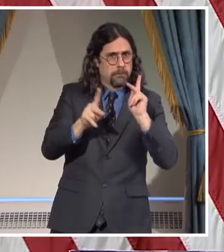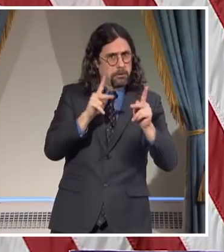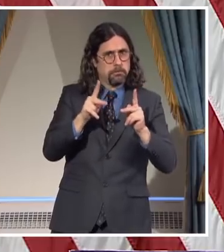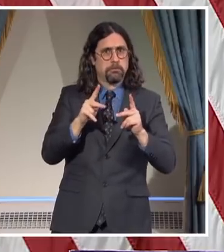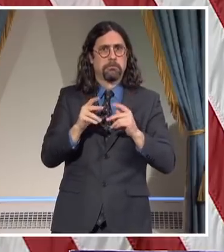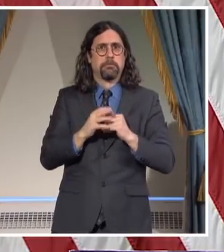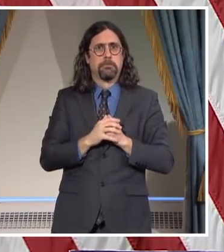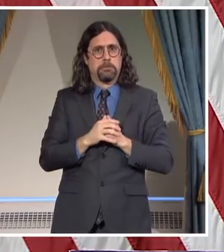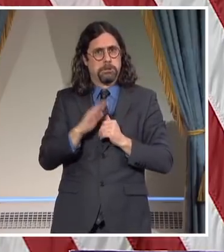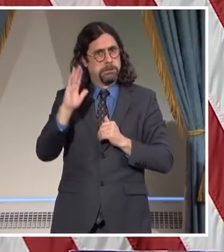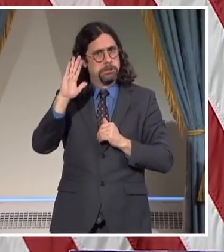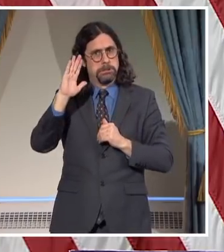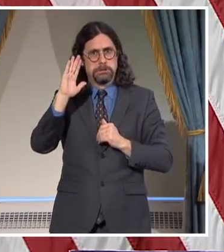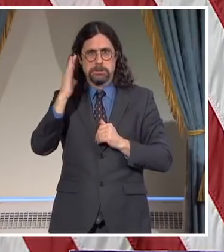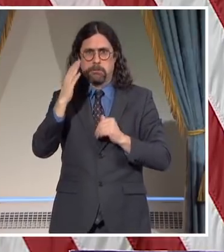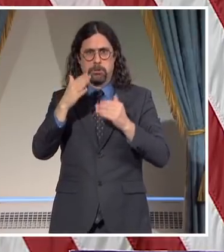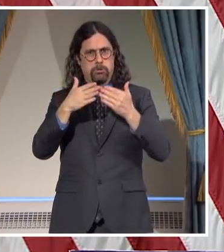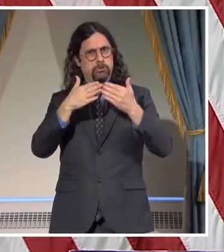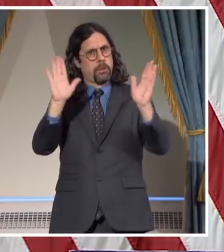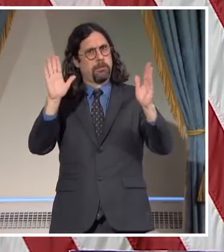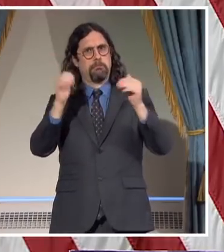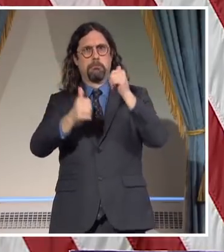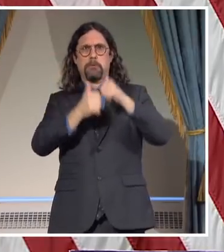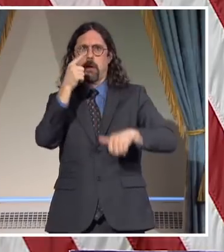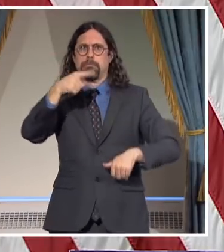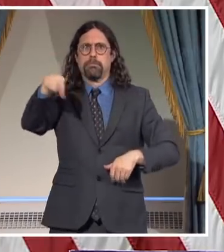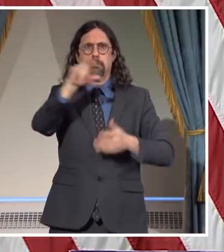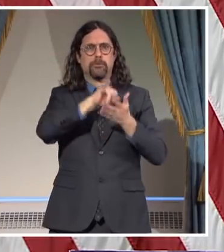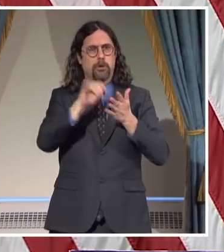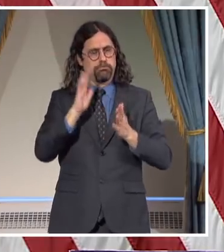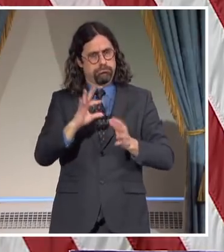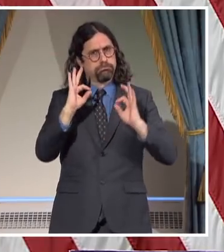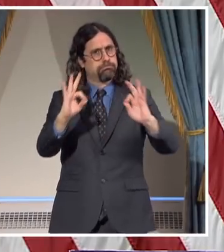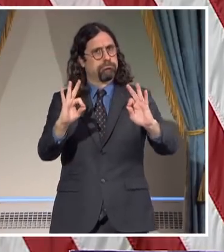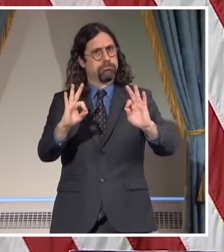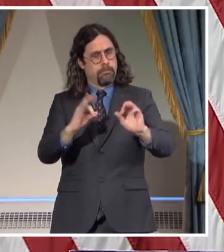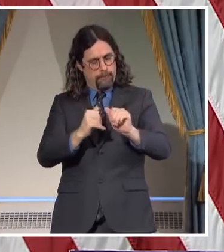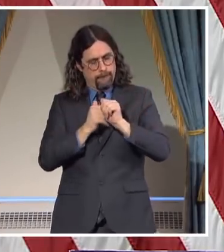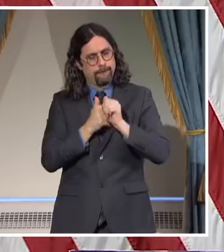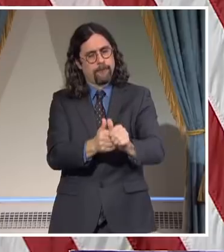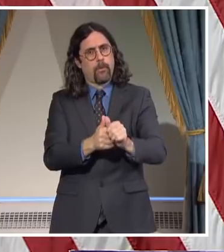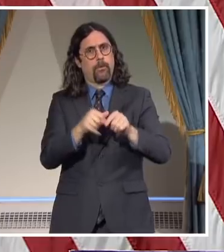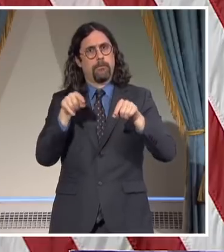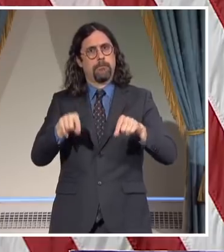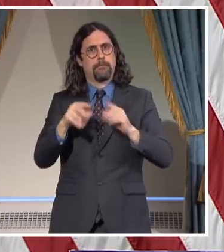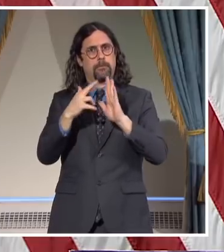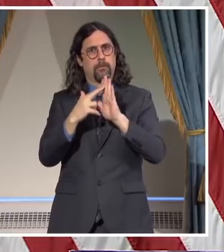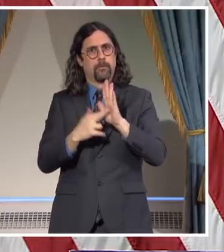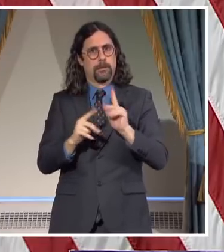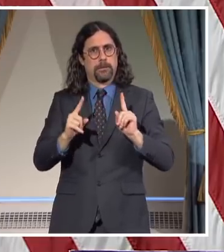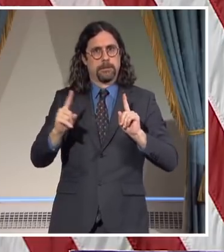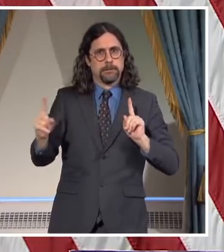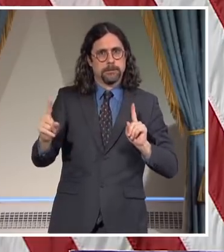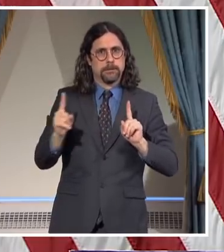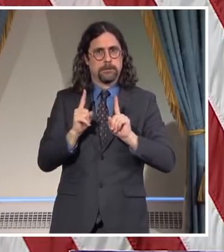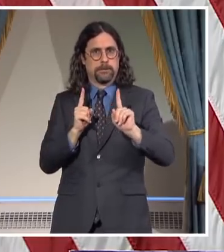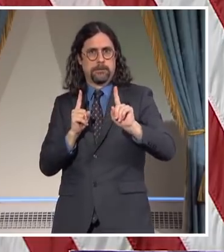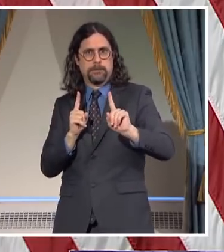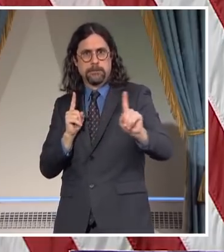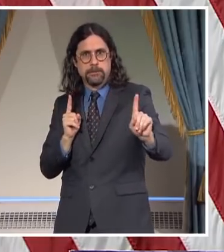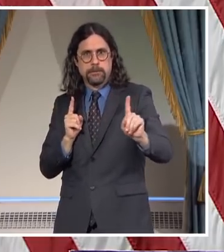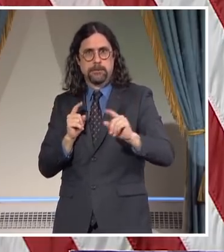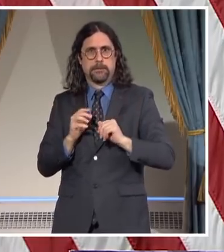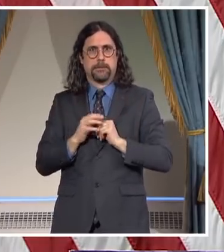distancing rules. They understand how serious it is. They understand it's about their health and their family's health and our whole city. So overwhelmingly, we